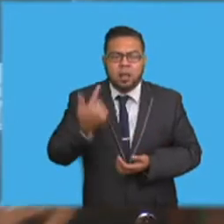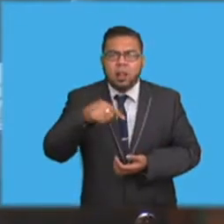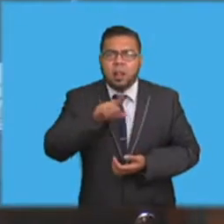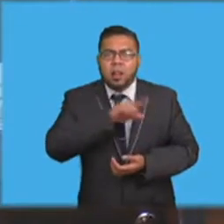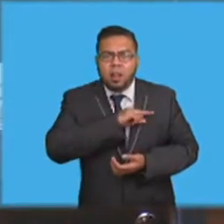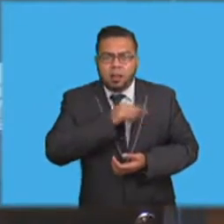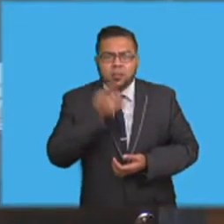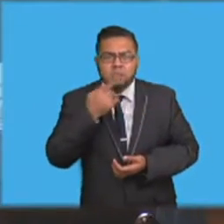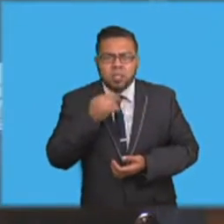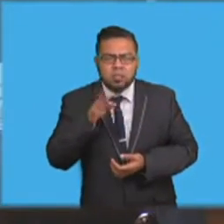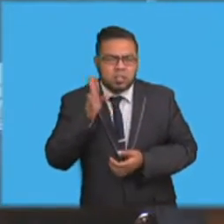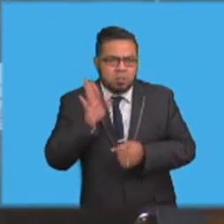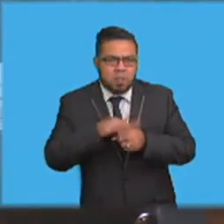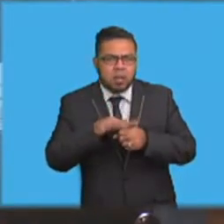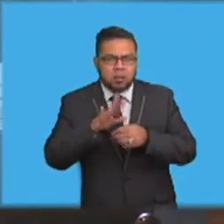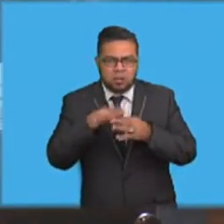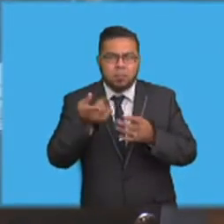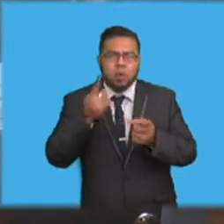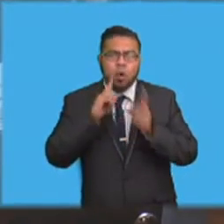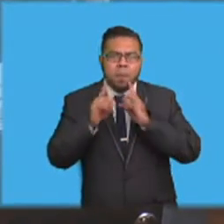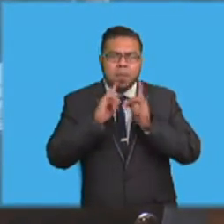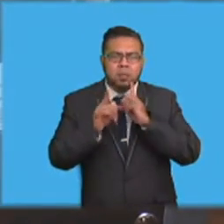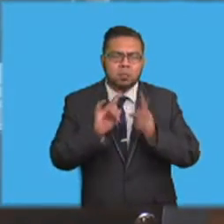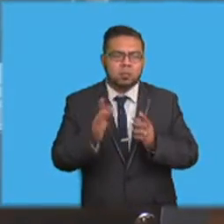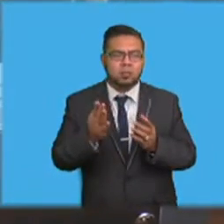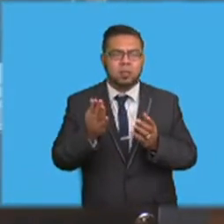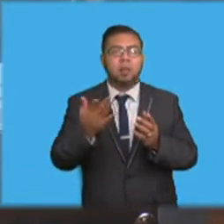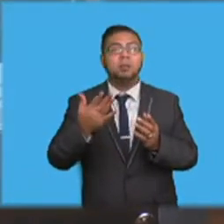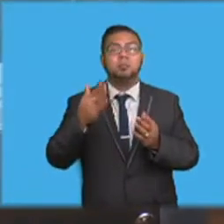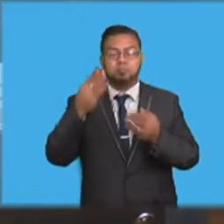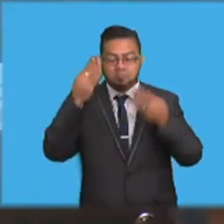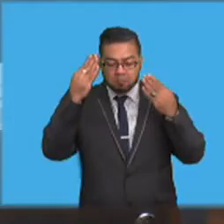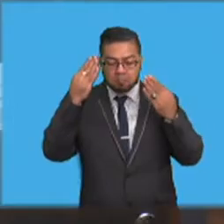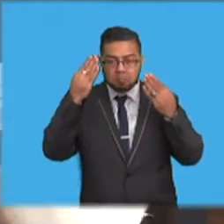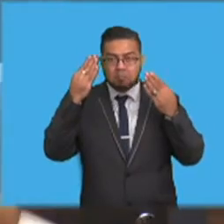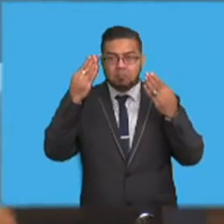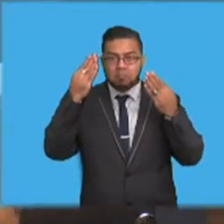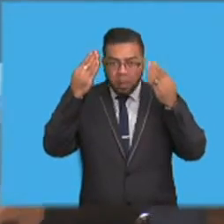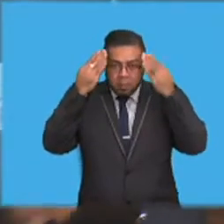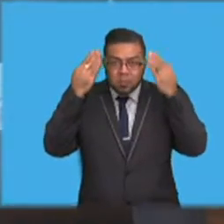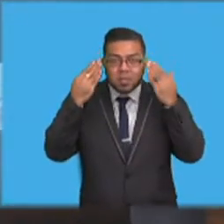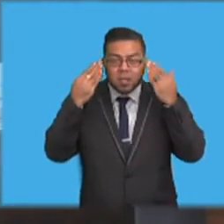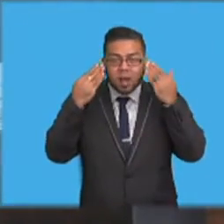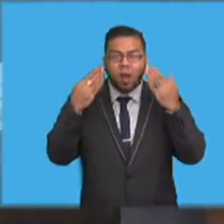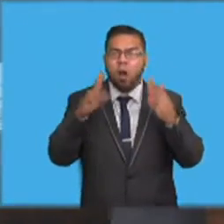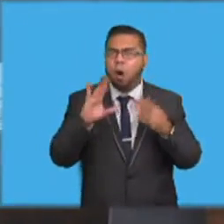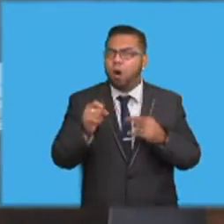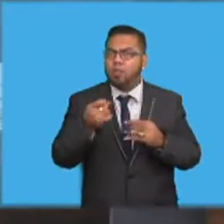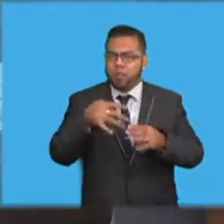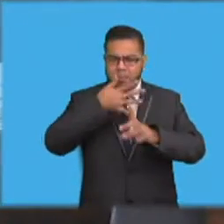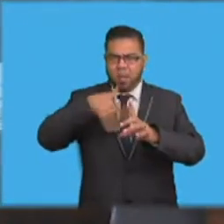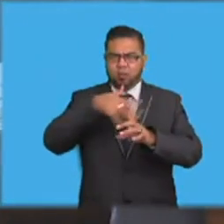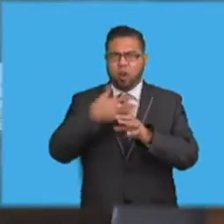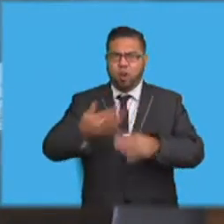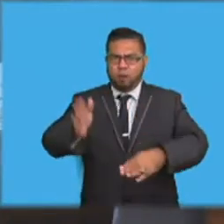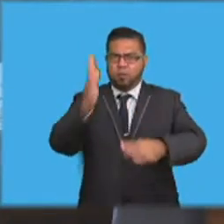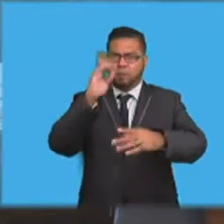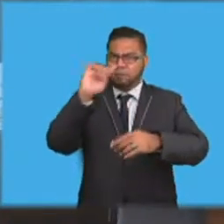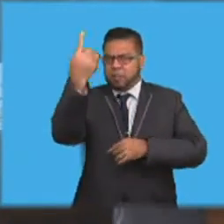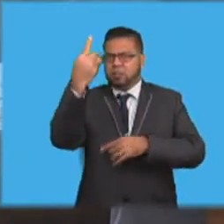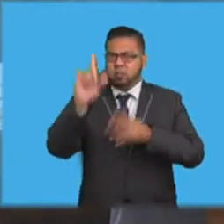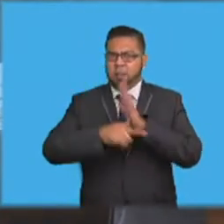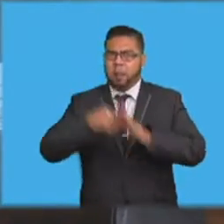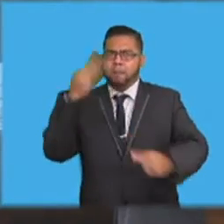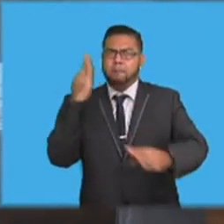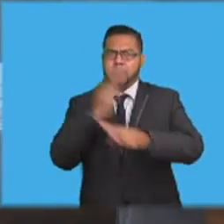Let me make some comments, Madam Speaker, on the background to the initial ban. The ban